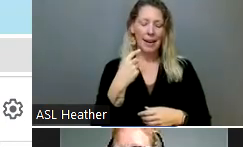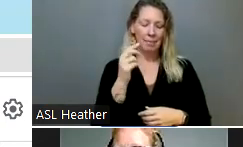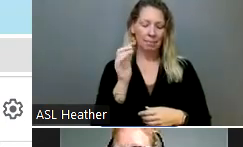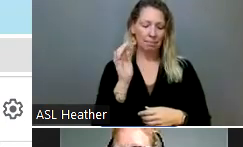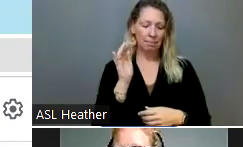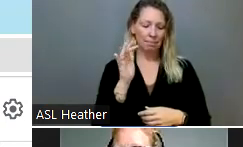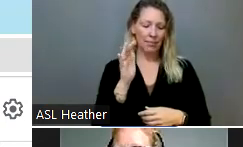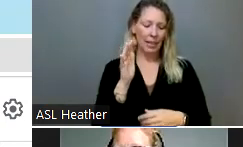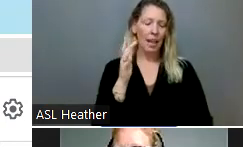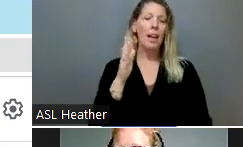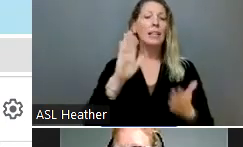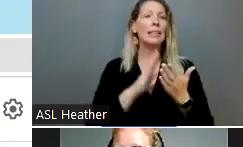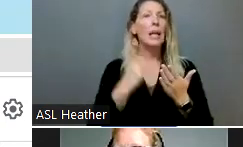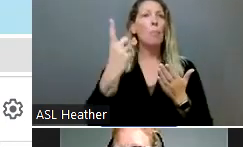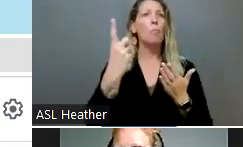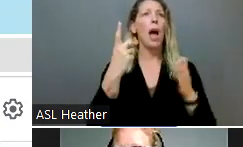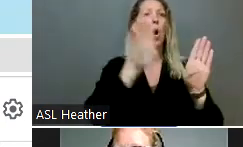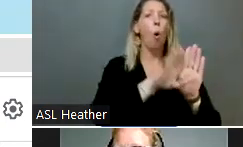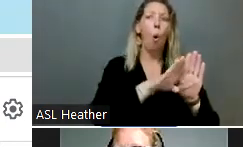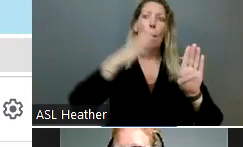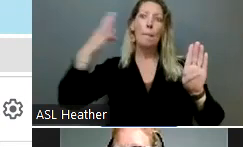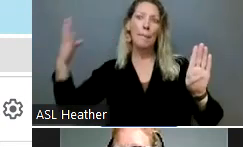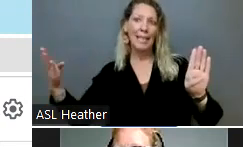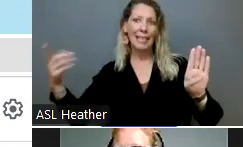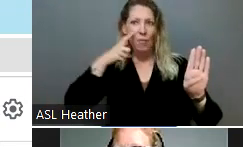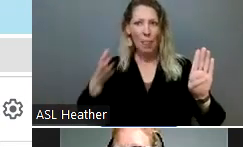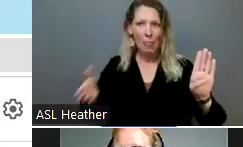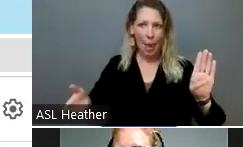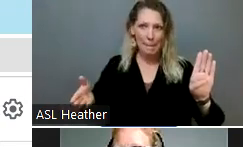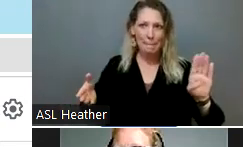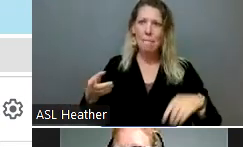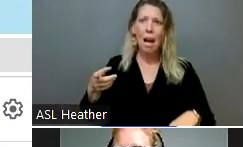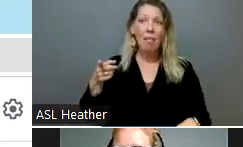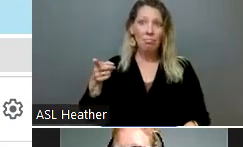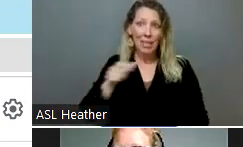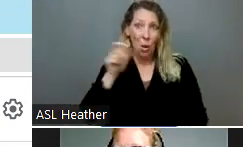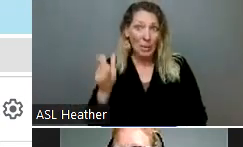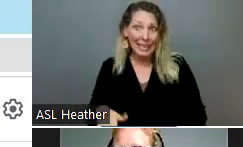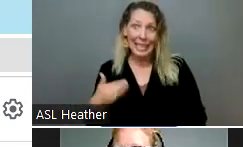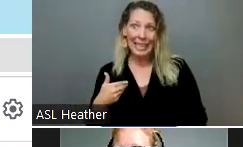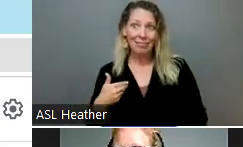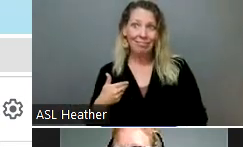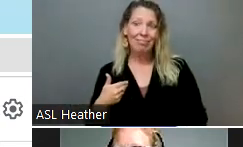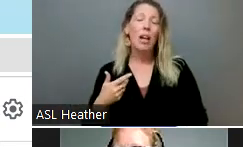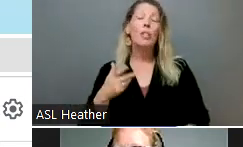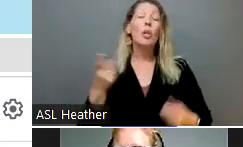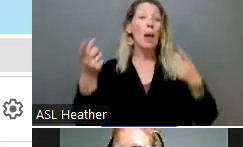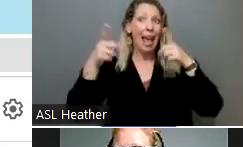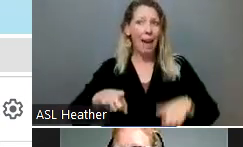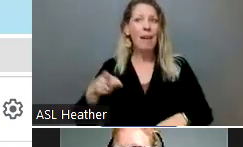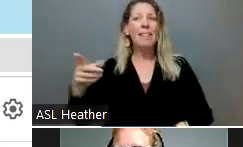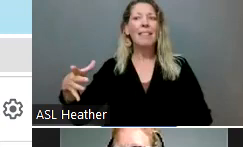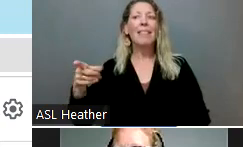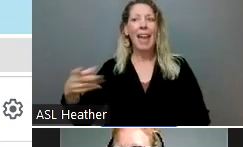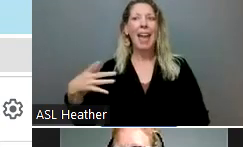someone opened the door for them, and they didn't need that. And in fact, what happened is that they fell through the